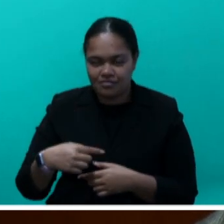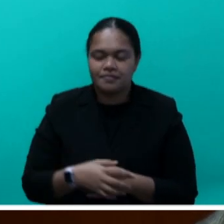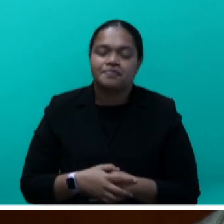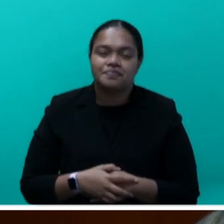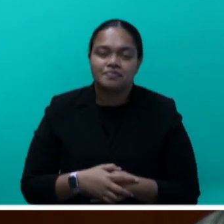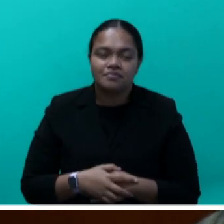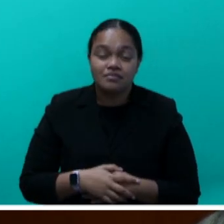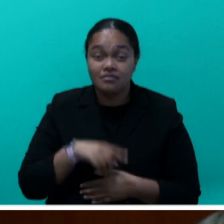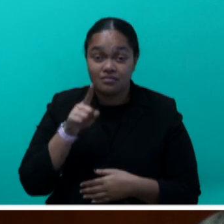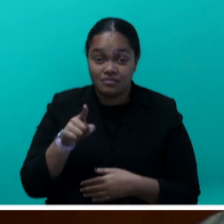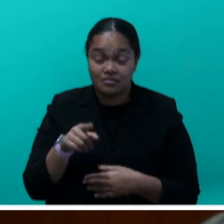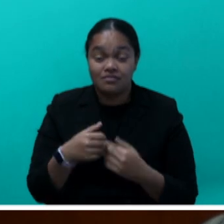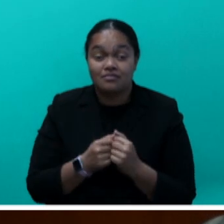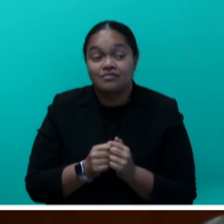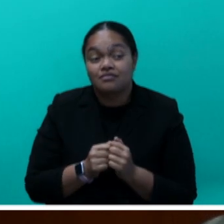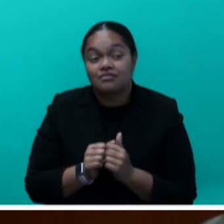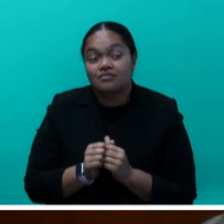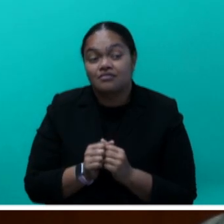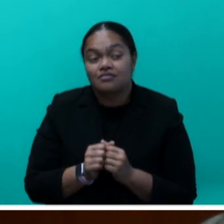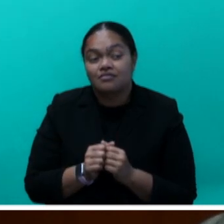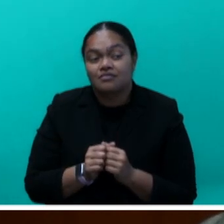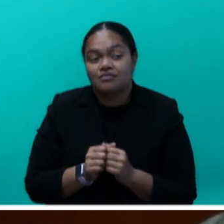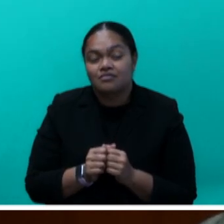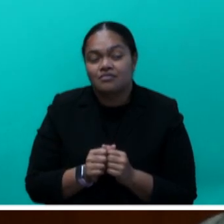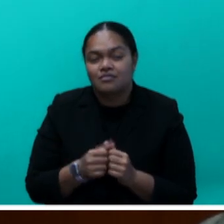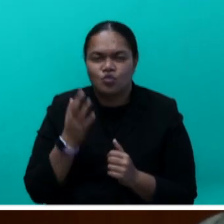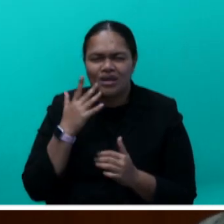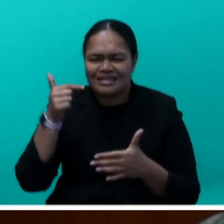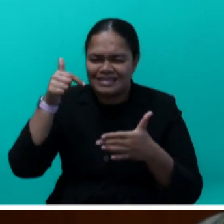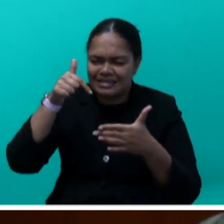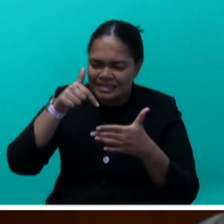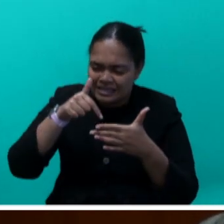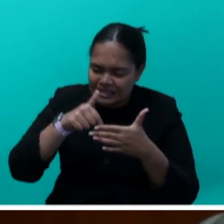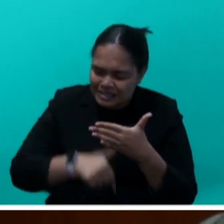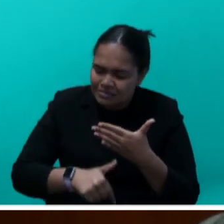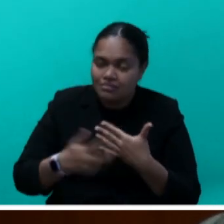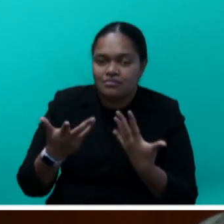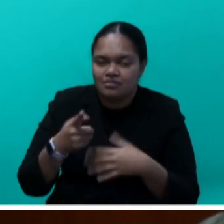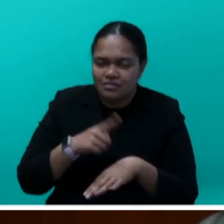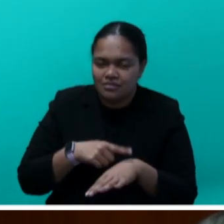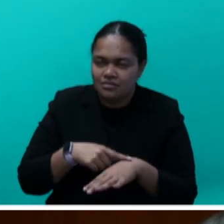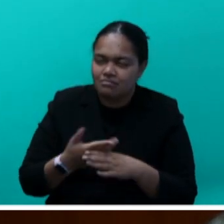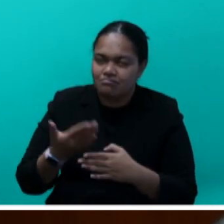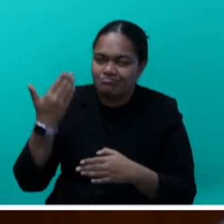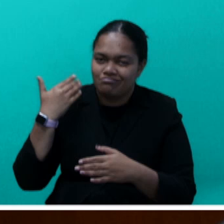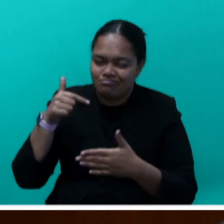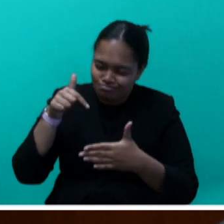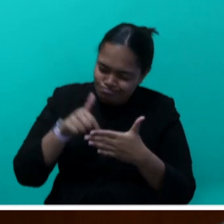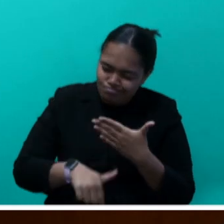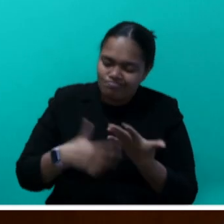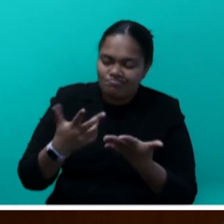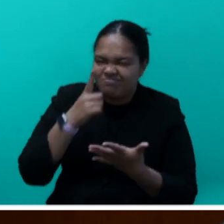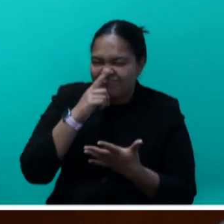In that spirit, I've been keen to deepen the ties with the People's Republic of China and